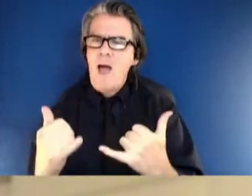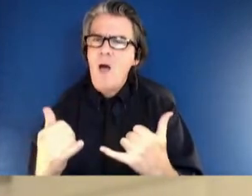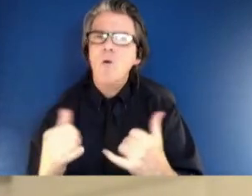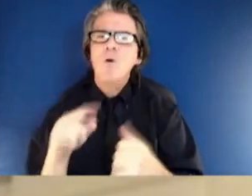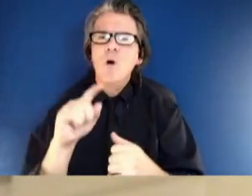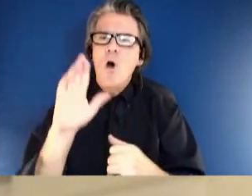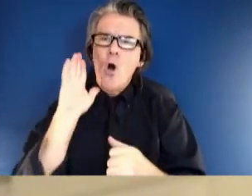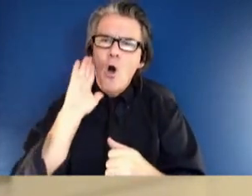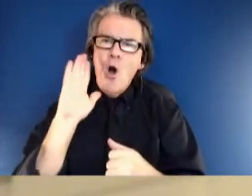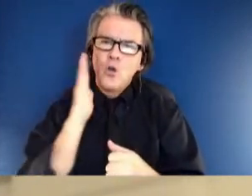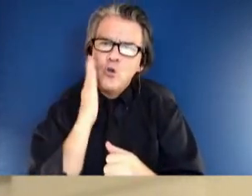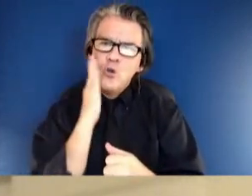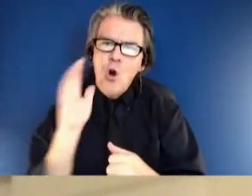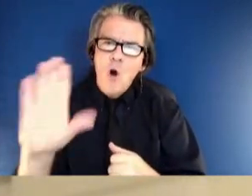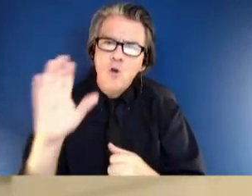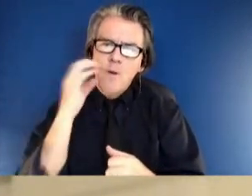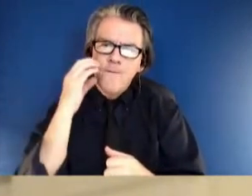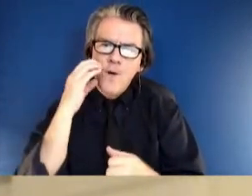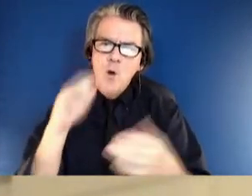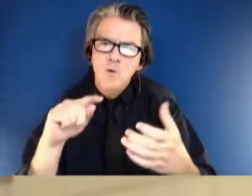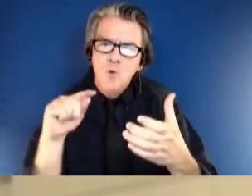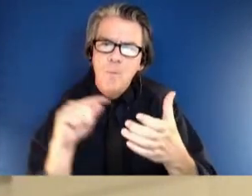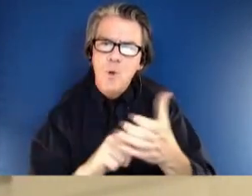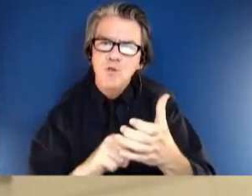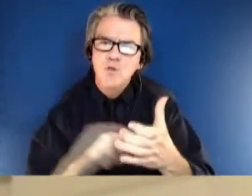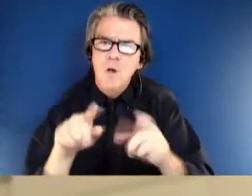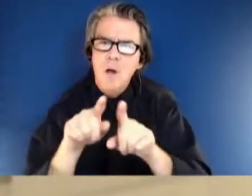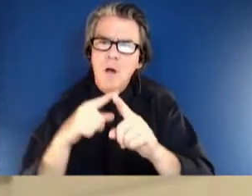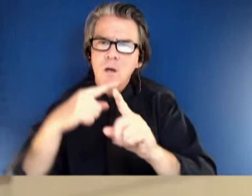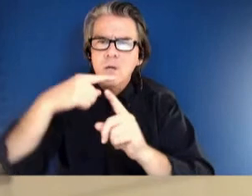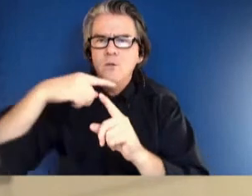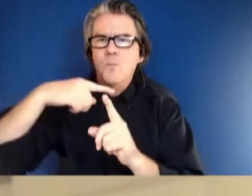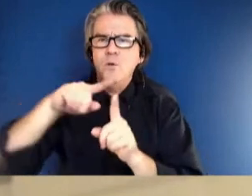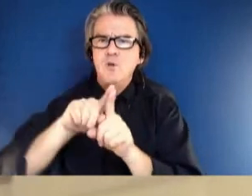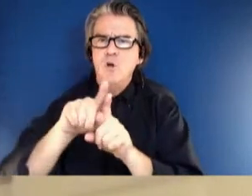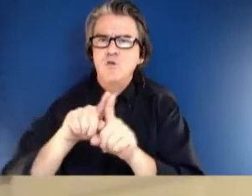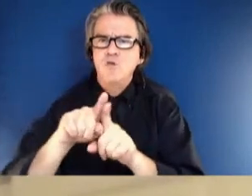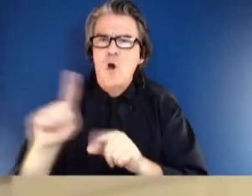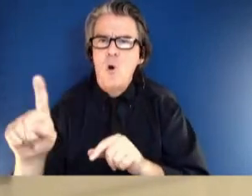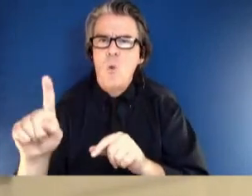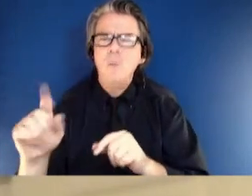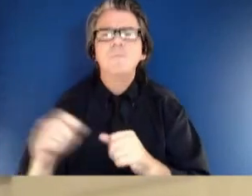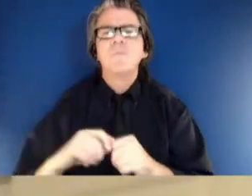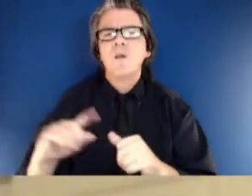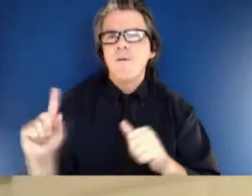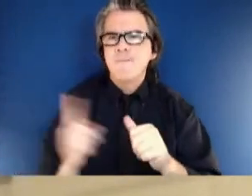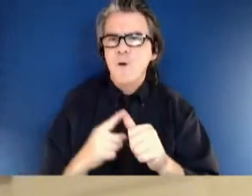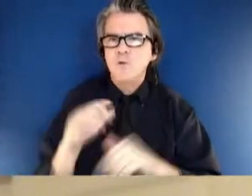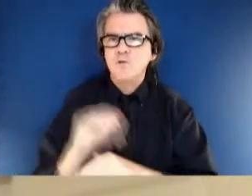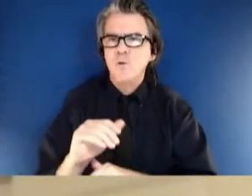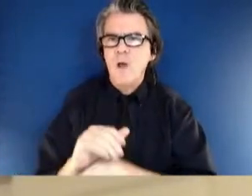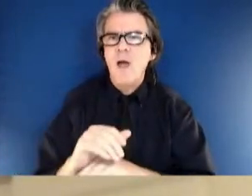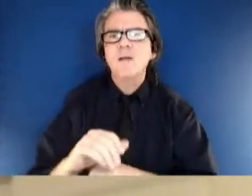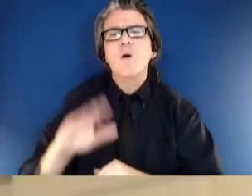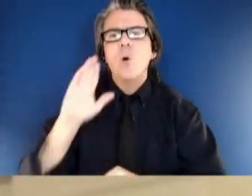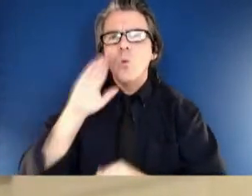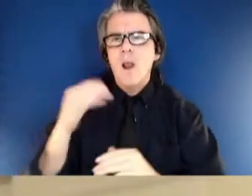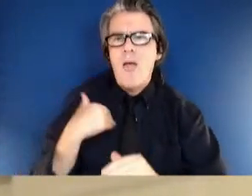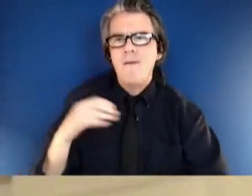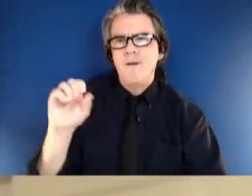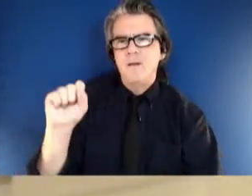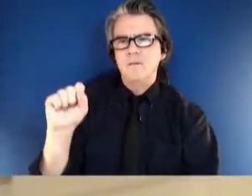them both off of the top, and I'll direct them to either Scott, Mark, or Vanessa. Starting off tonight, we'd like to go to the San